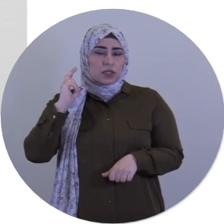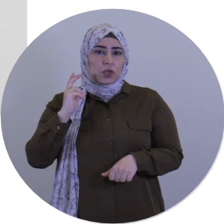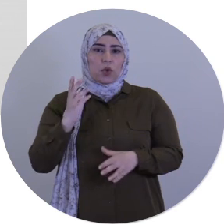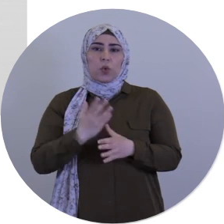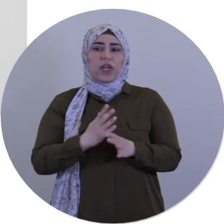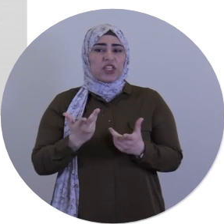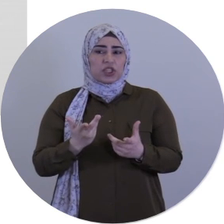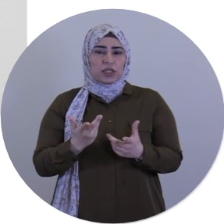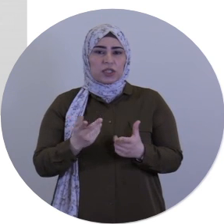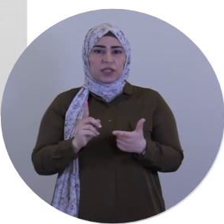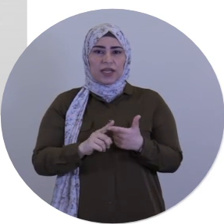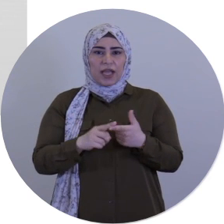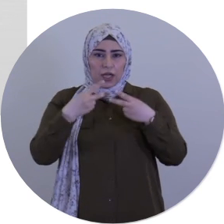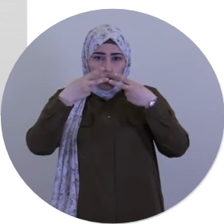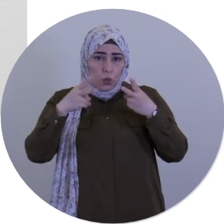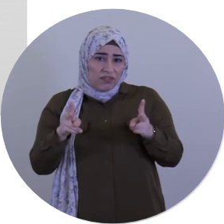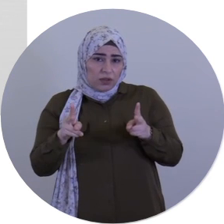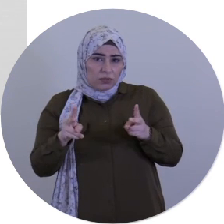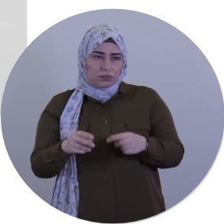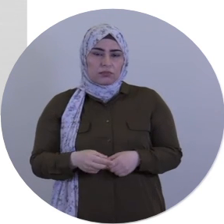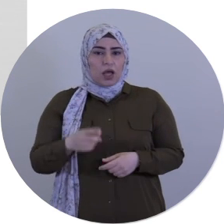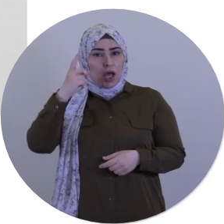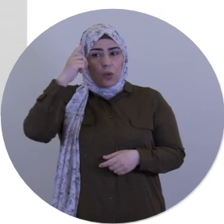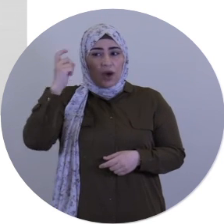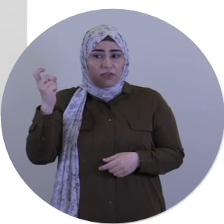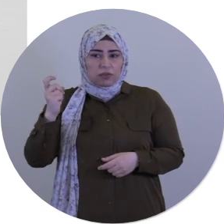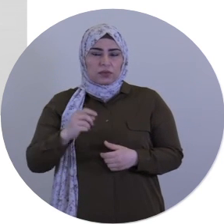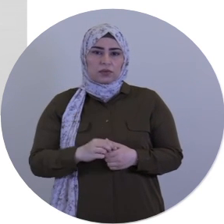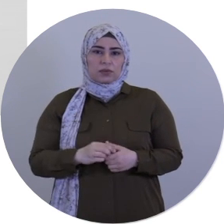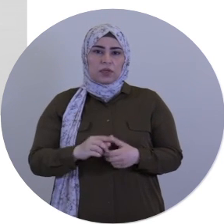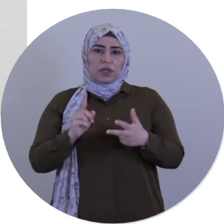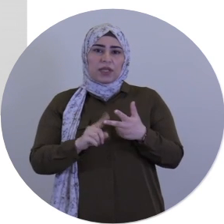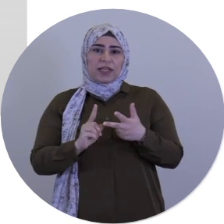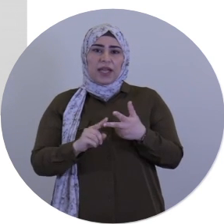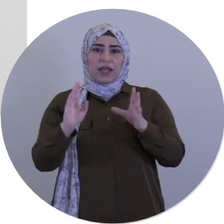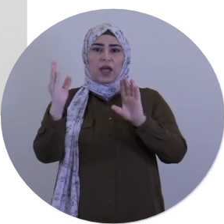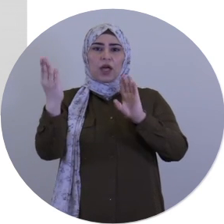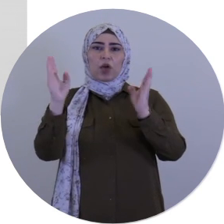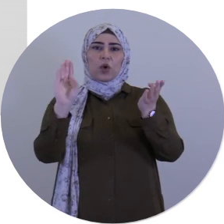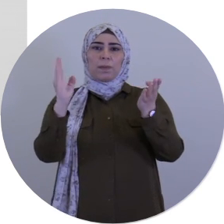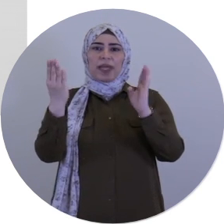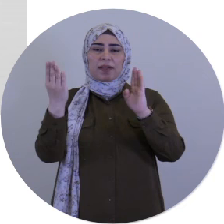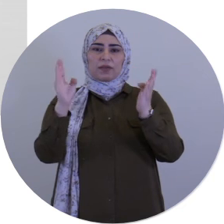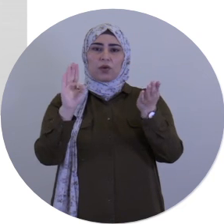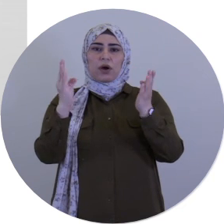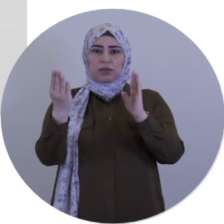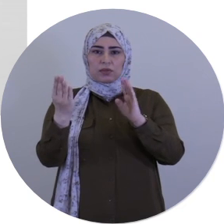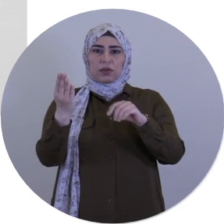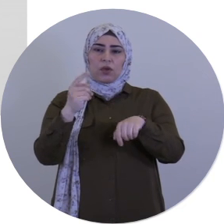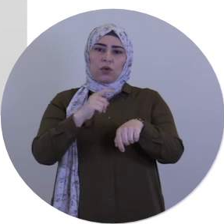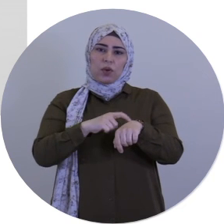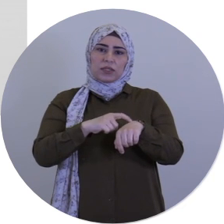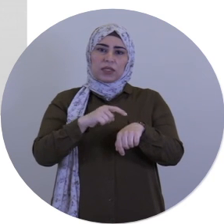opinion. Or you can compare. In the past, there were many lovely activities, but nowadays we have even nicer